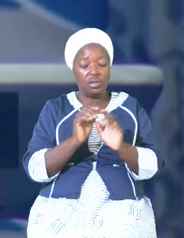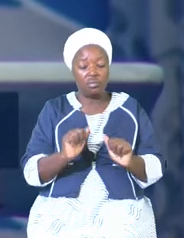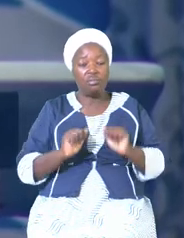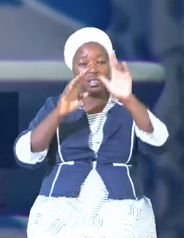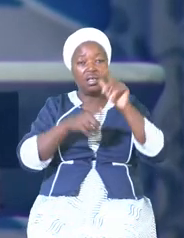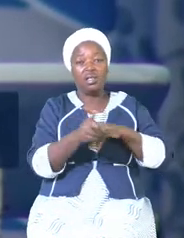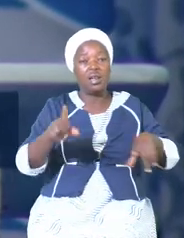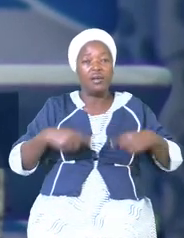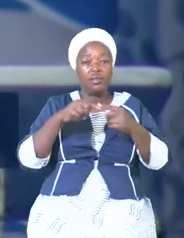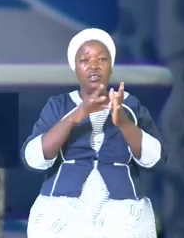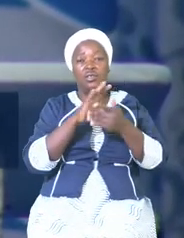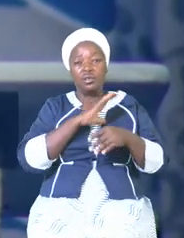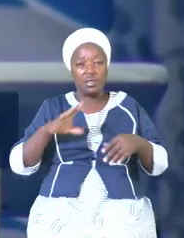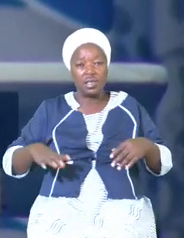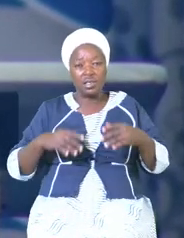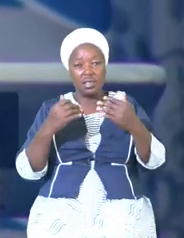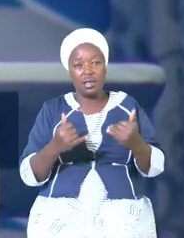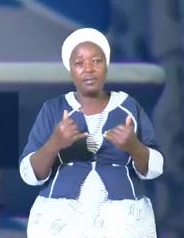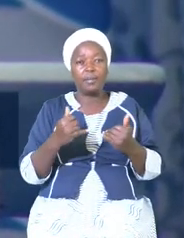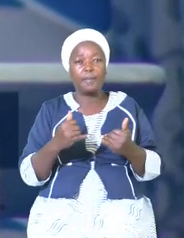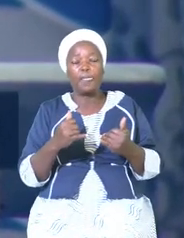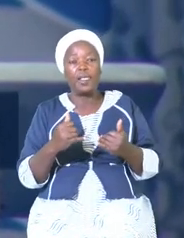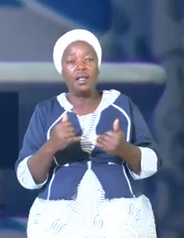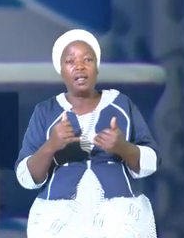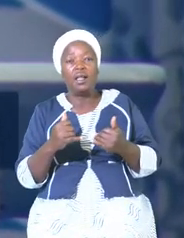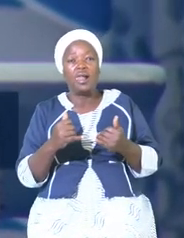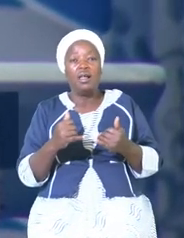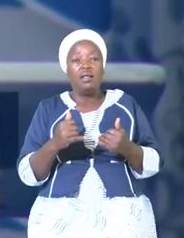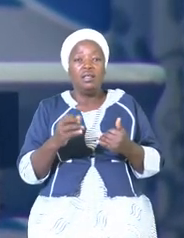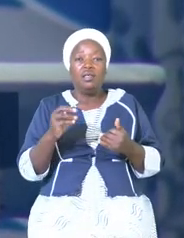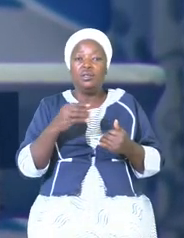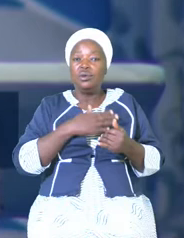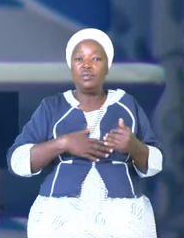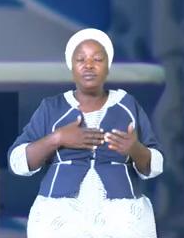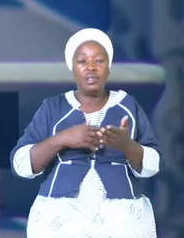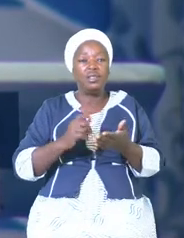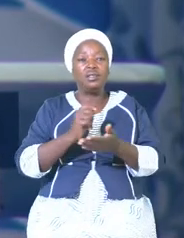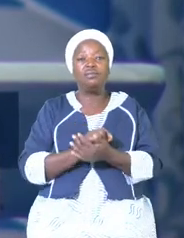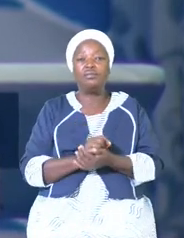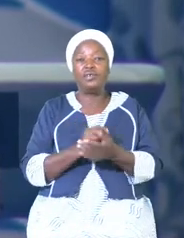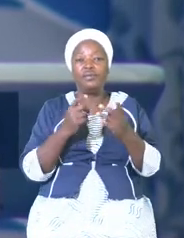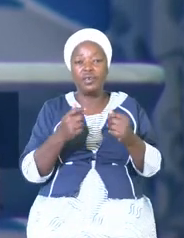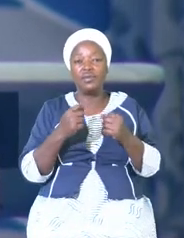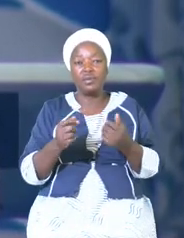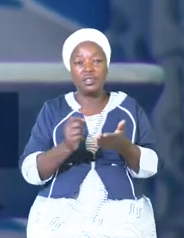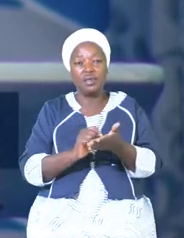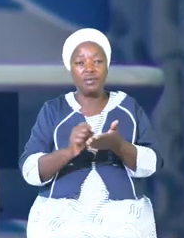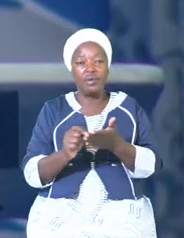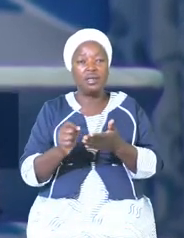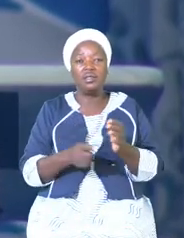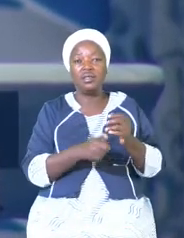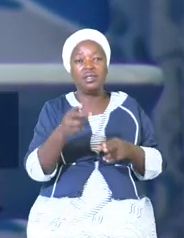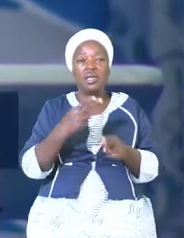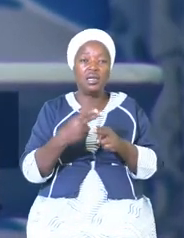our Father and the Lord, the conversion prayer, the salvation prayer. Let's get the